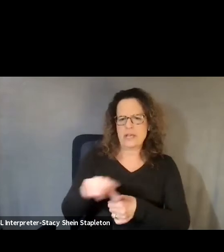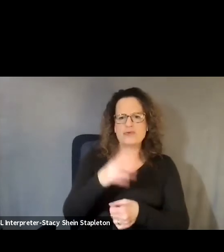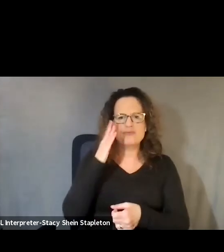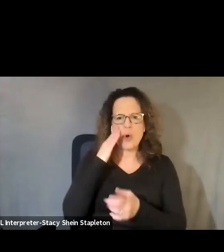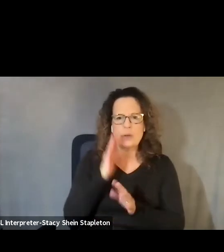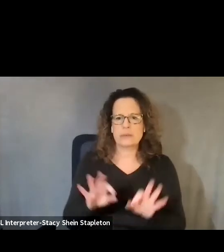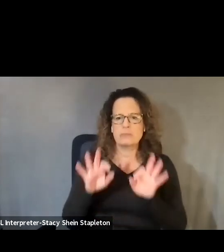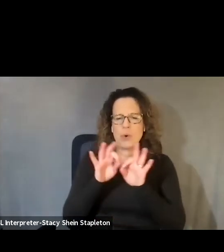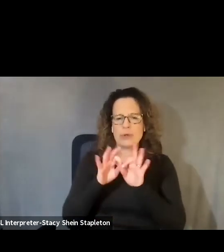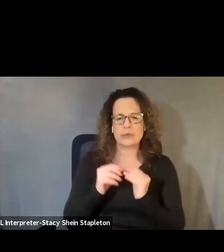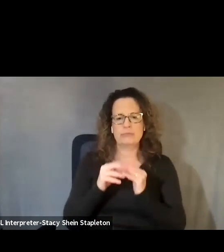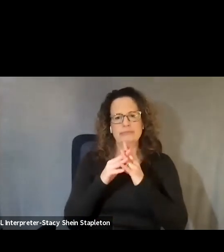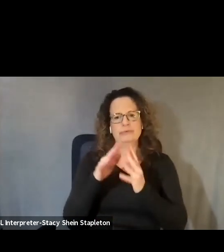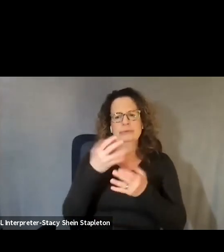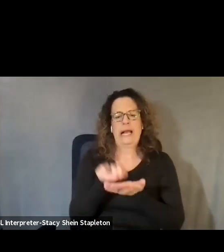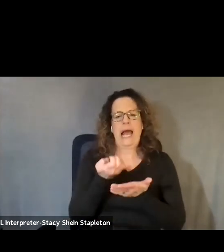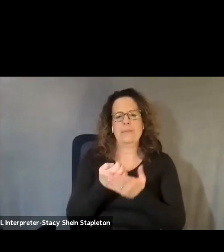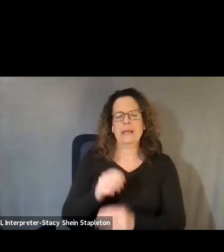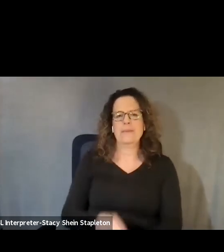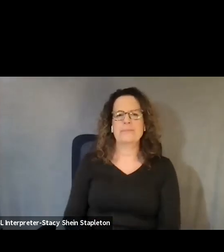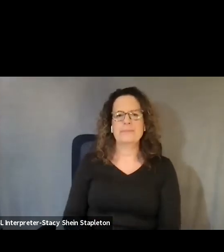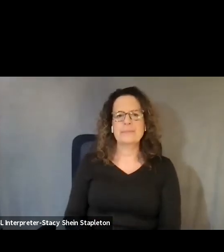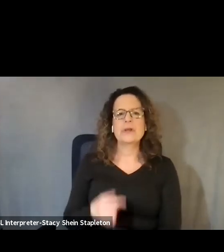vital. So I will close